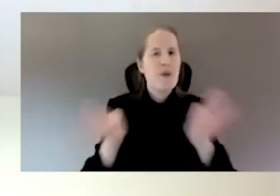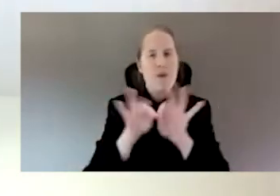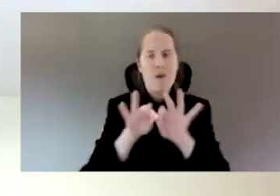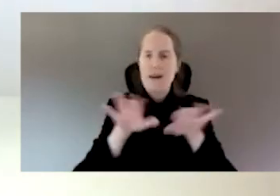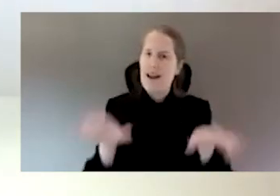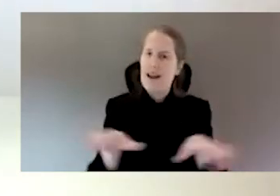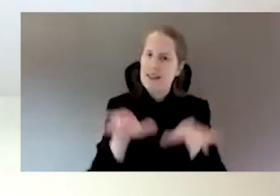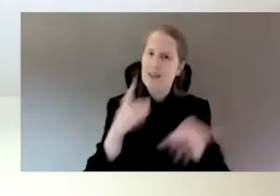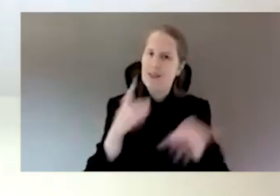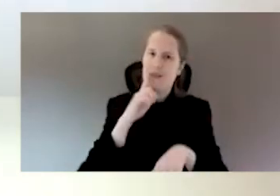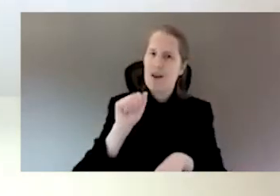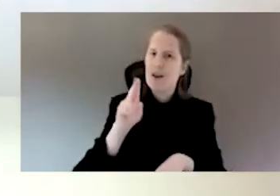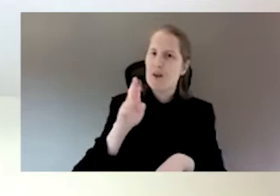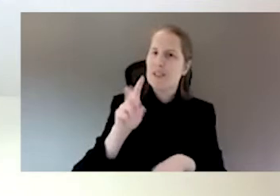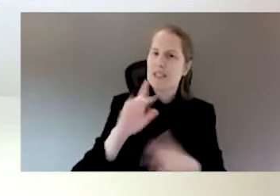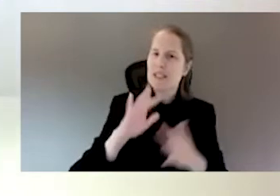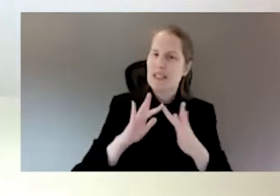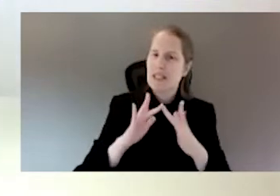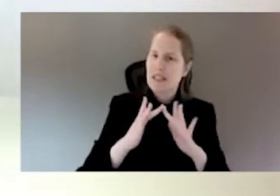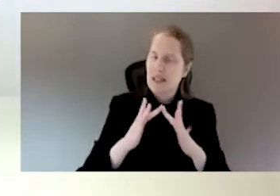AUCD network. It's